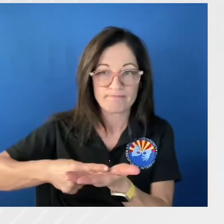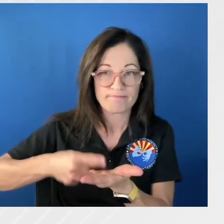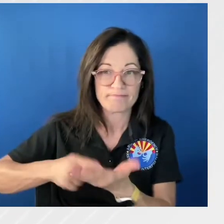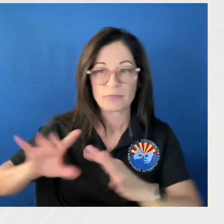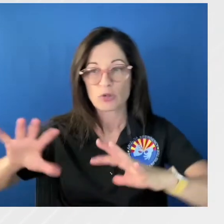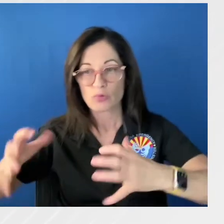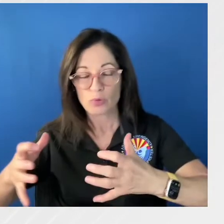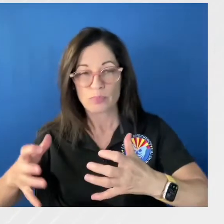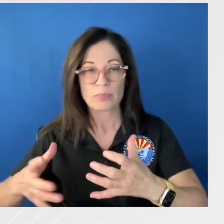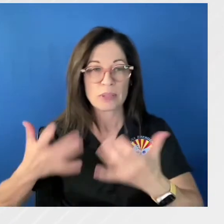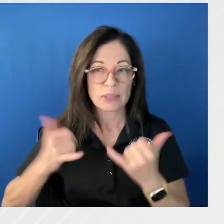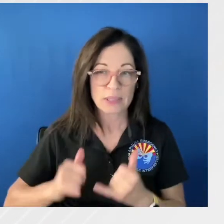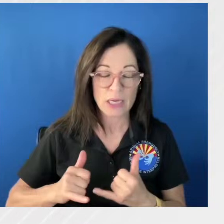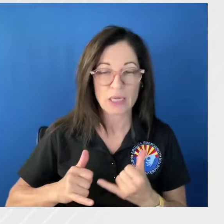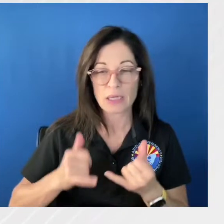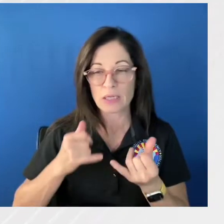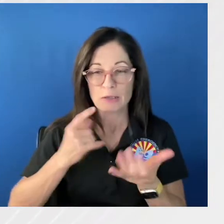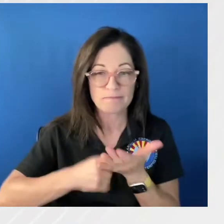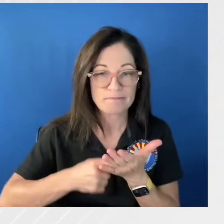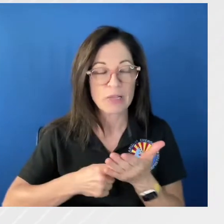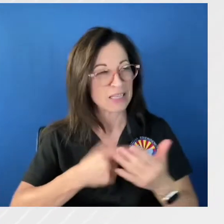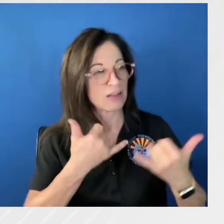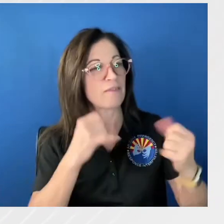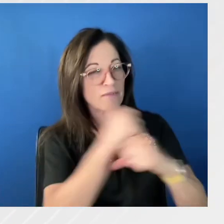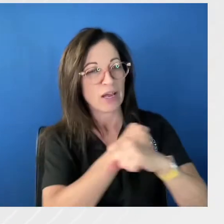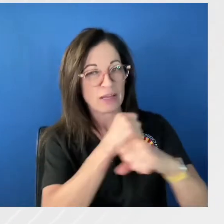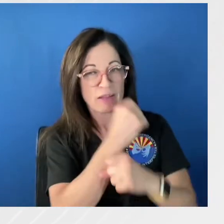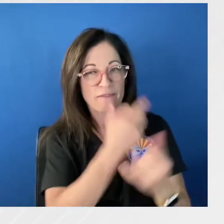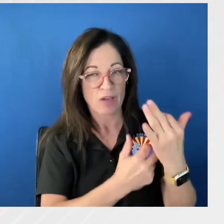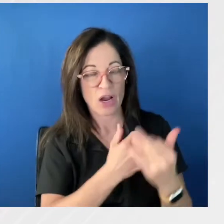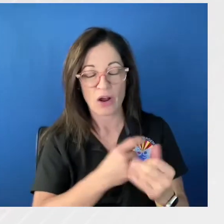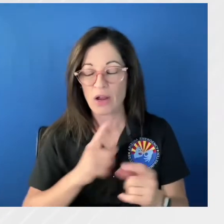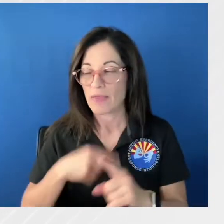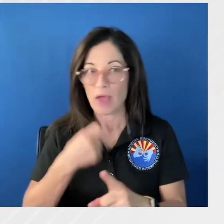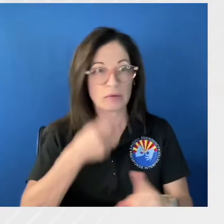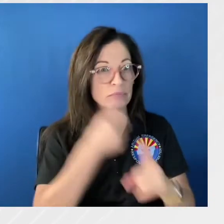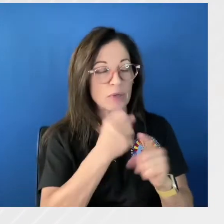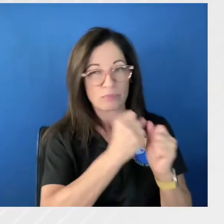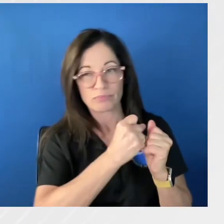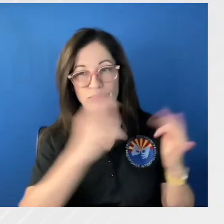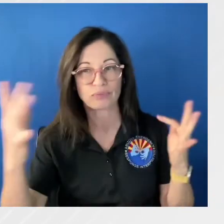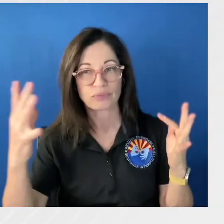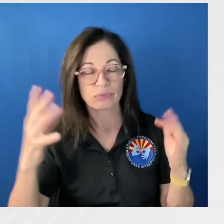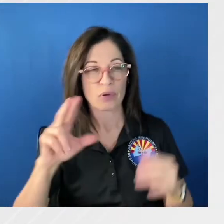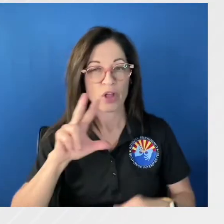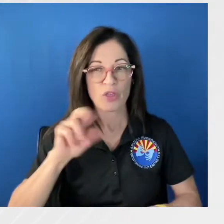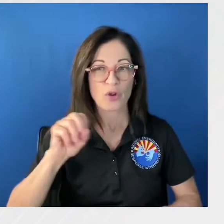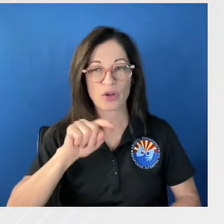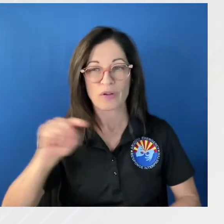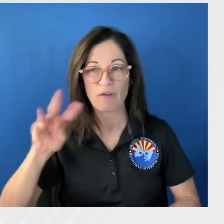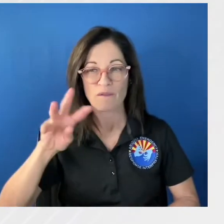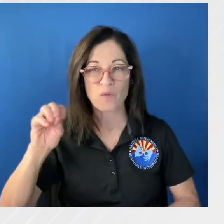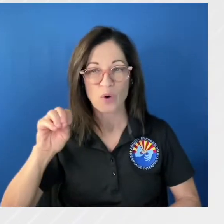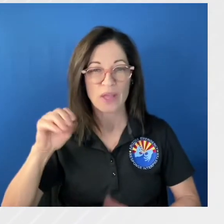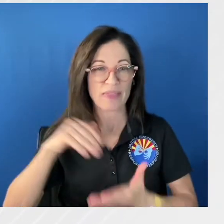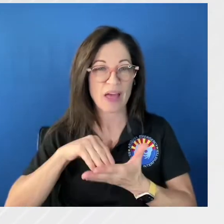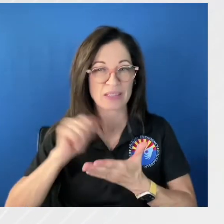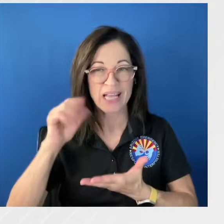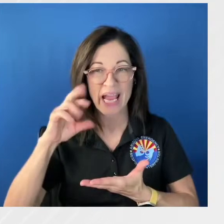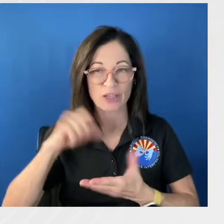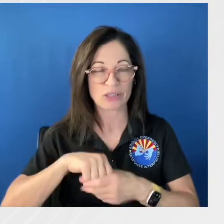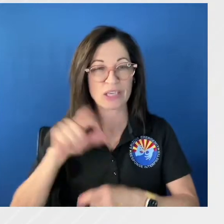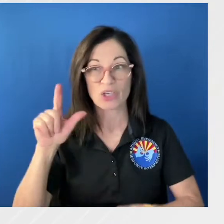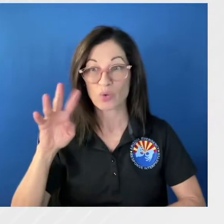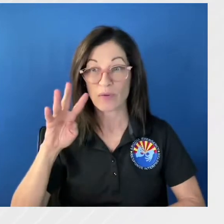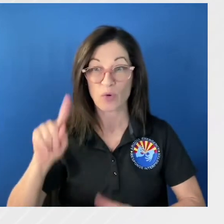still fighting the fire aggressively. And then that massive spread happened, 30 to 40,000 acres in a 24-hour period, right? That all shocked us.